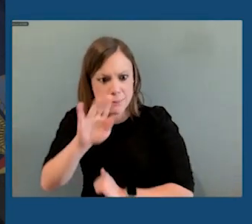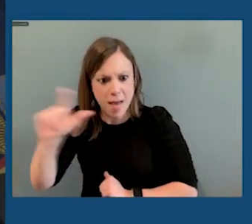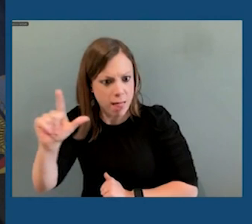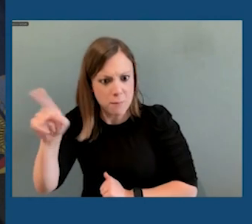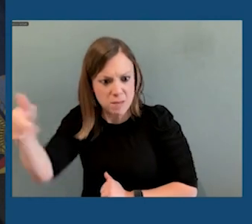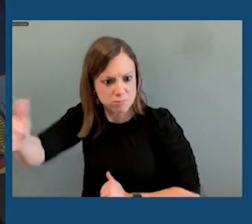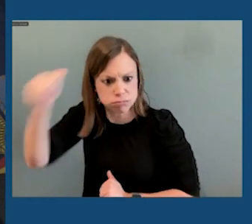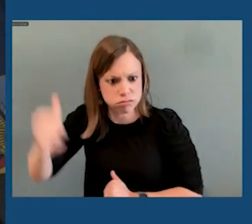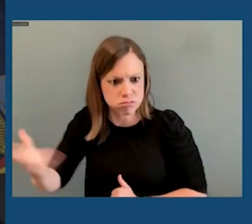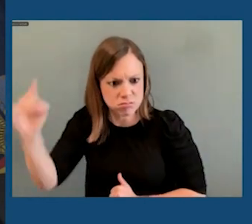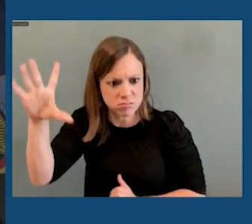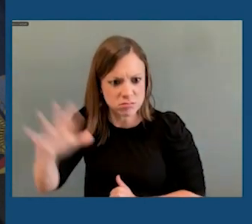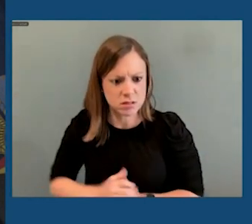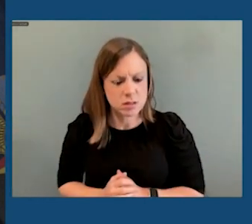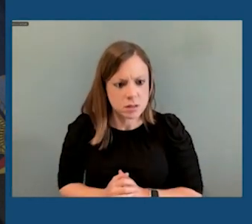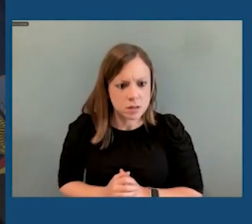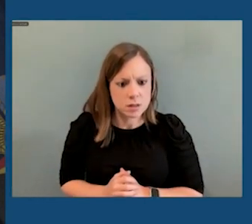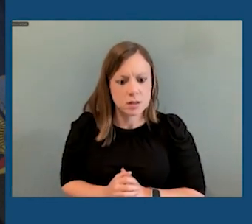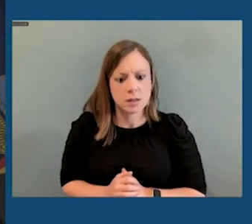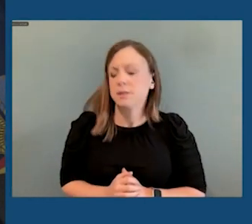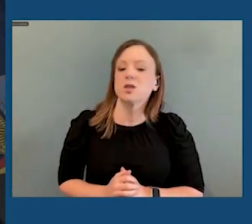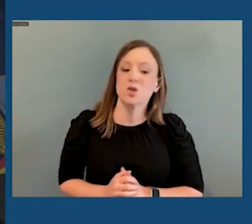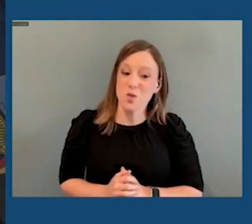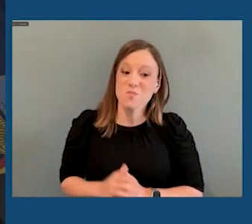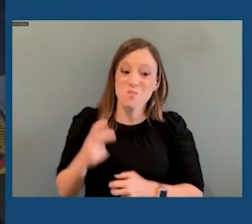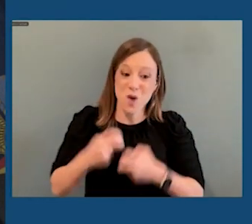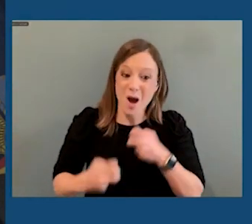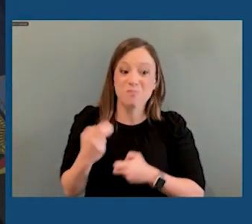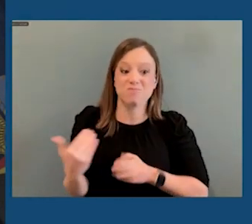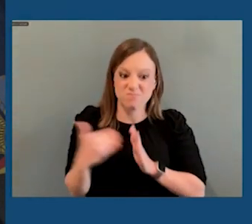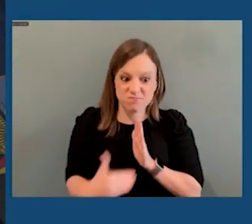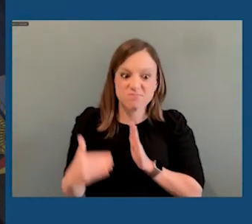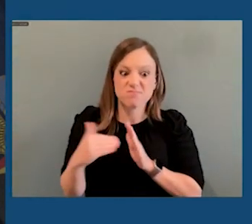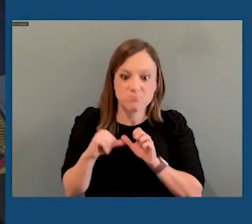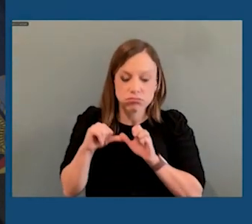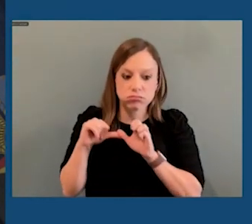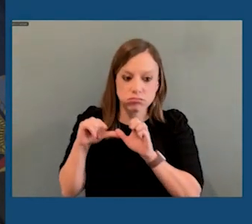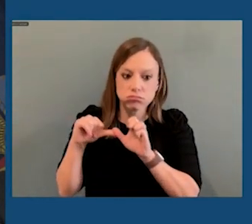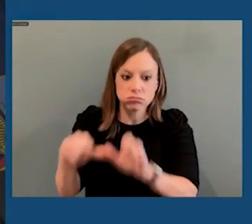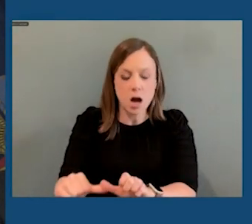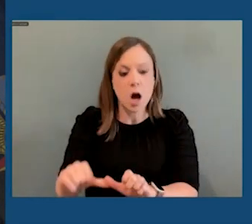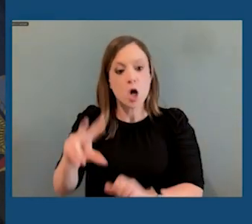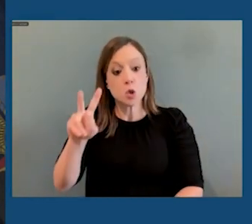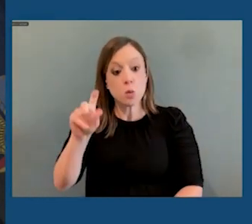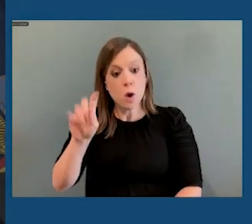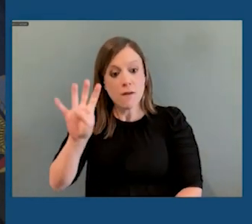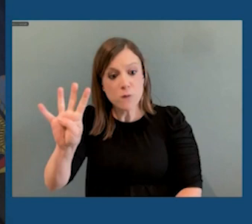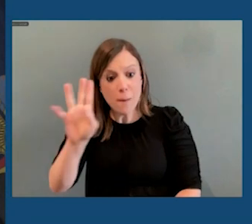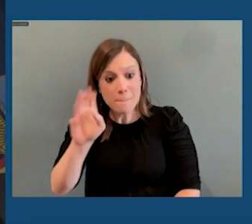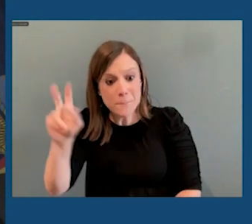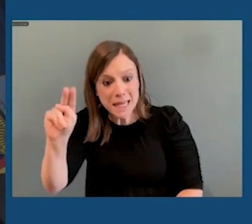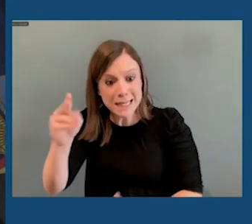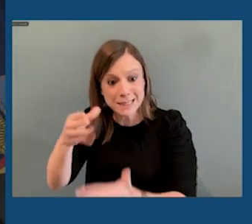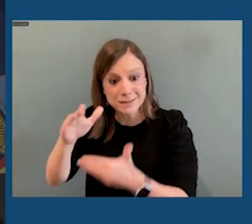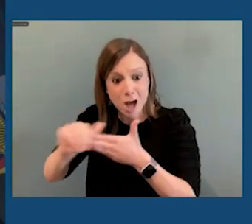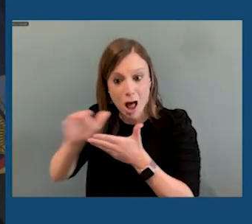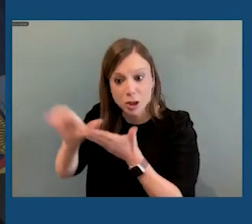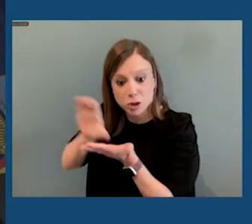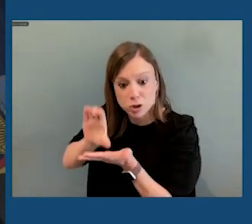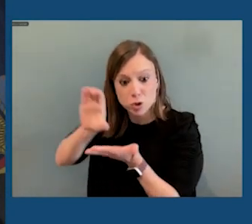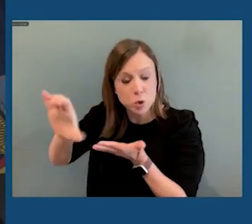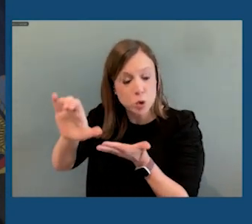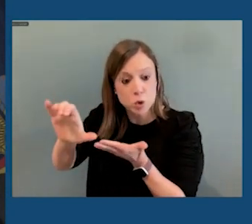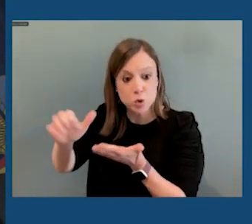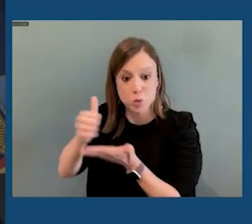problem continues. We're providing $2.4 billion to assist, a $500 million